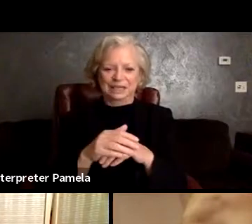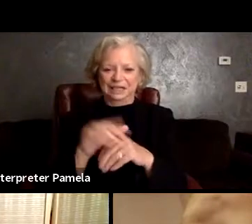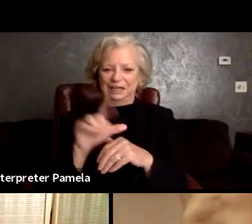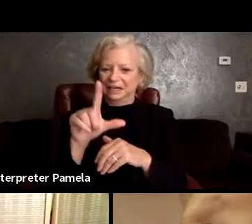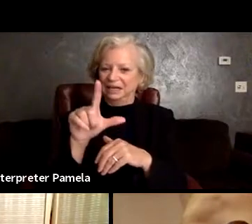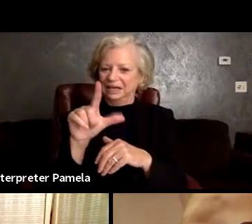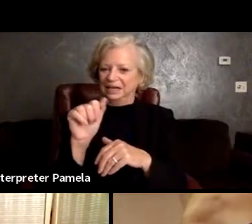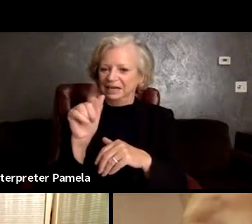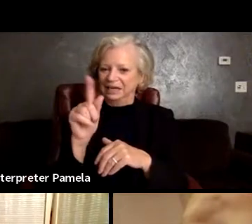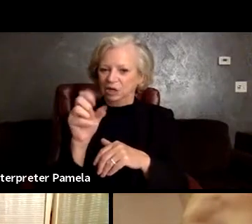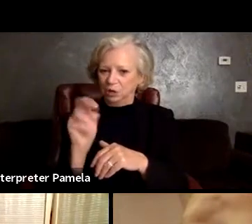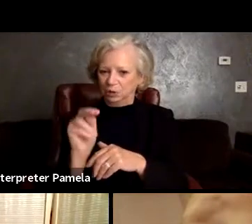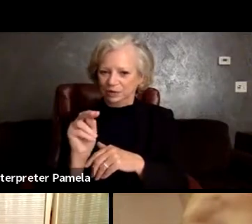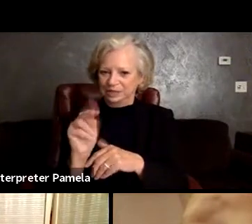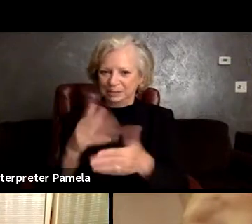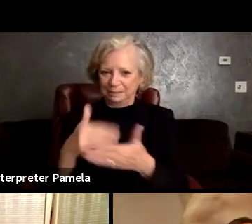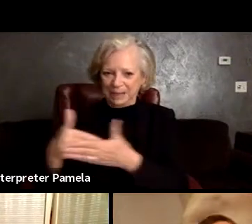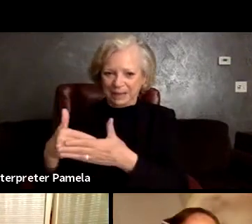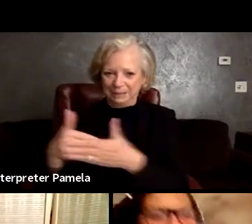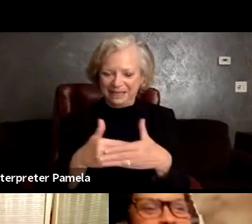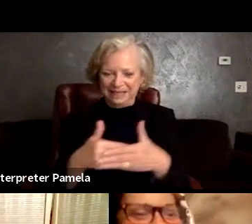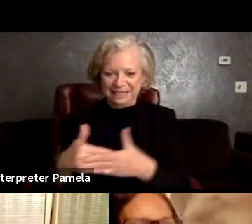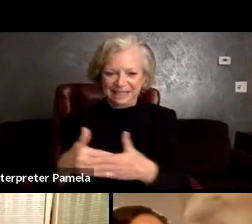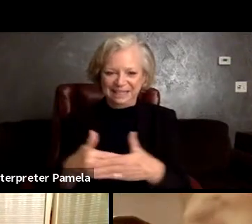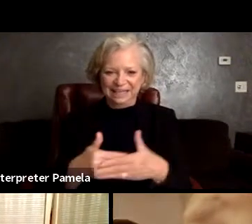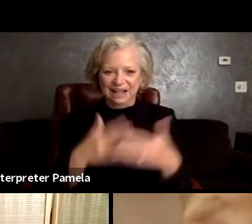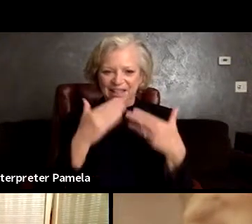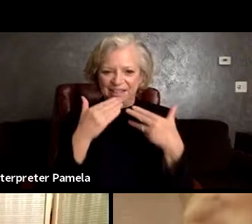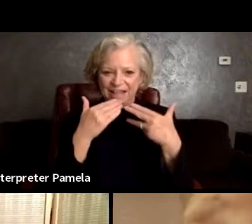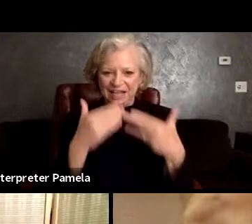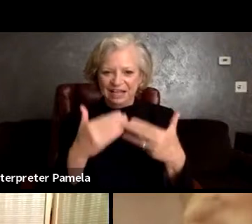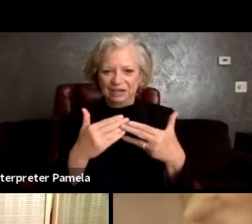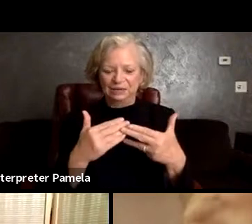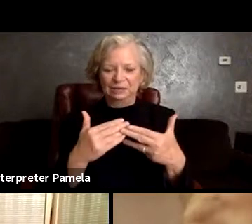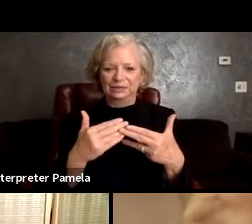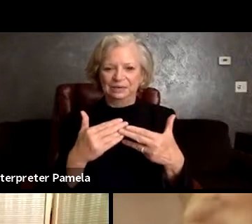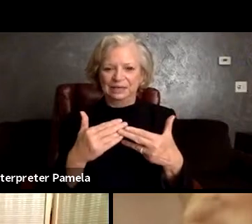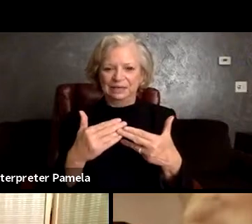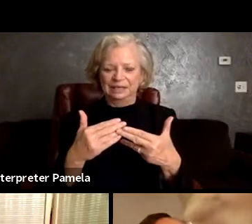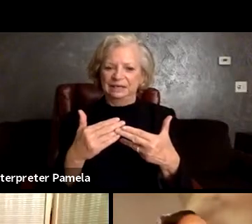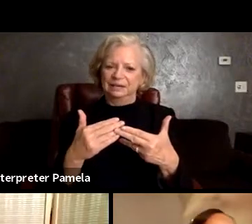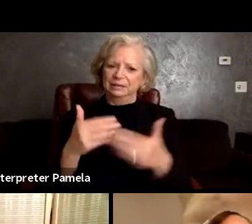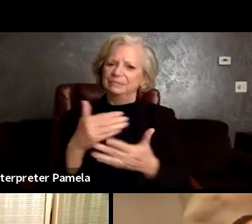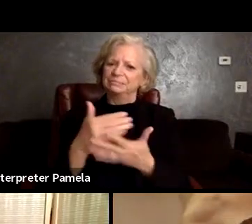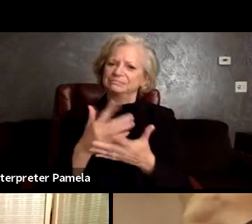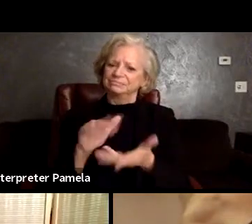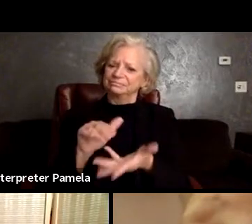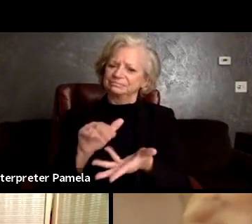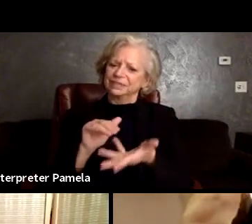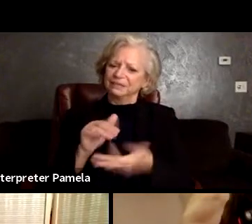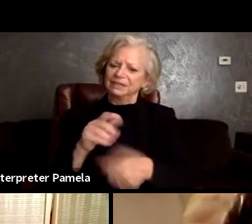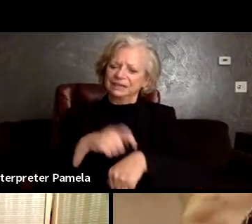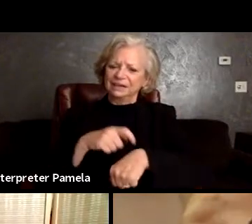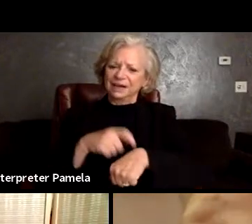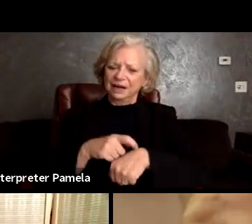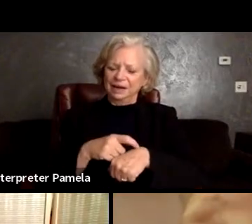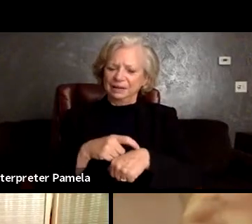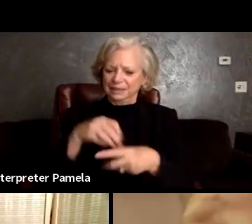Again, thank you for taking the time to be in this space and your continual efforts